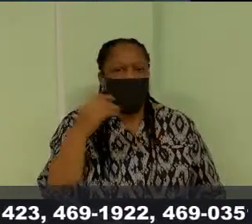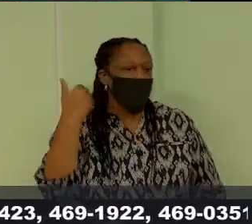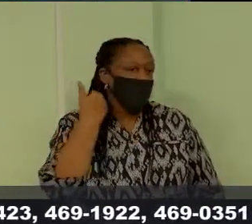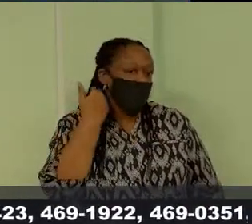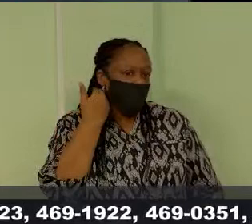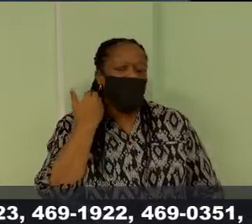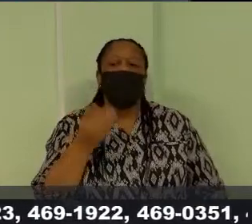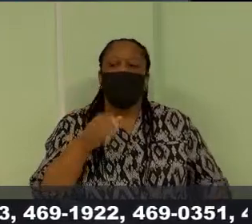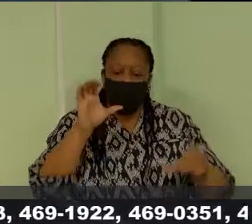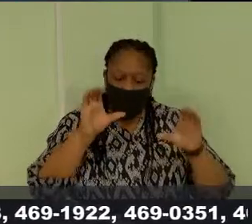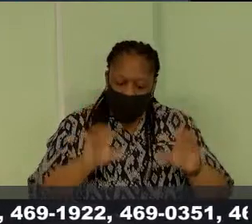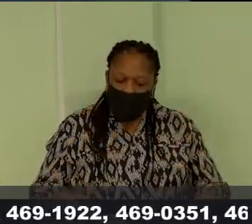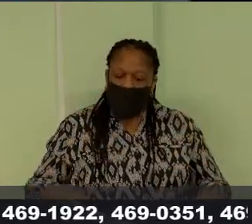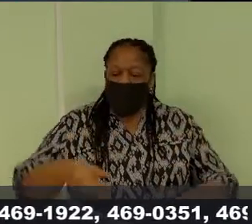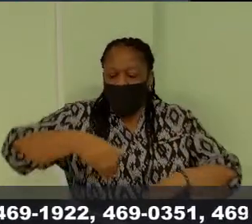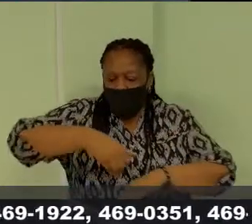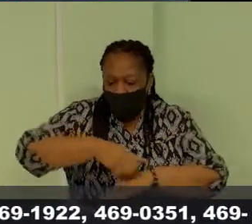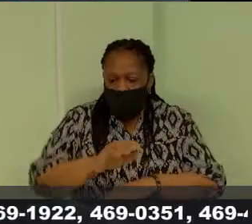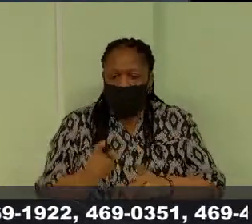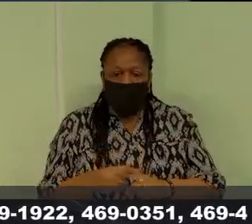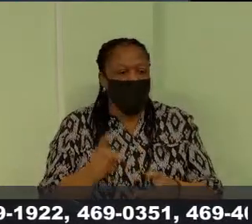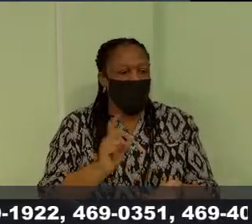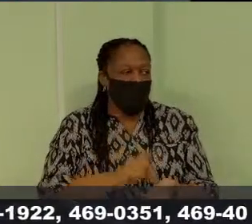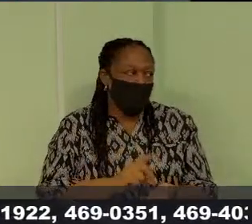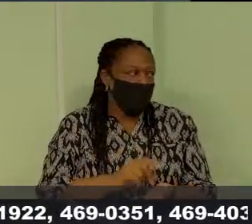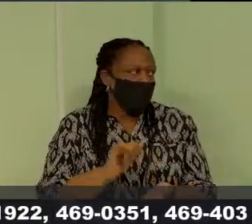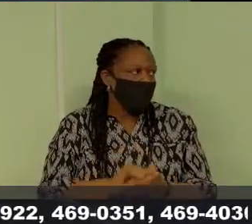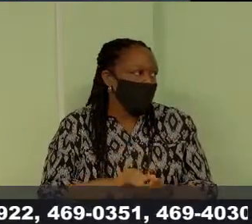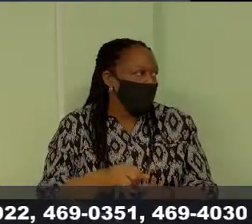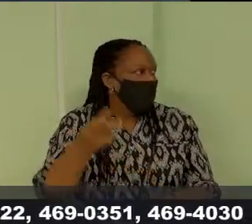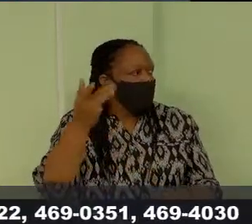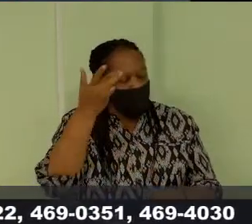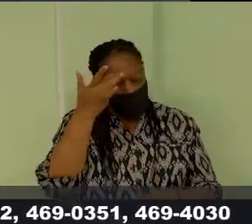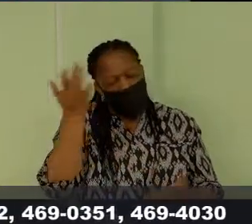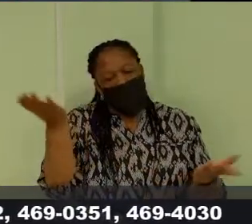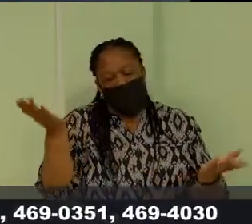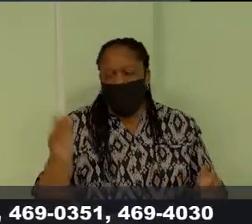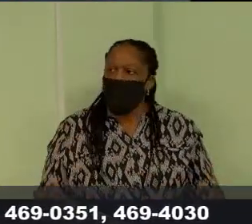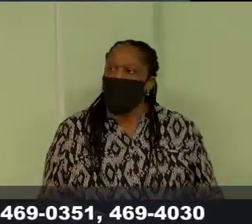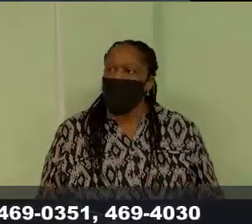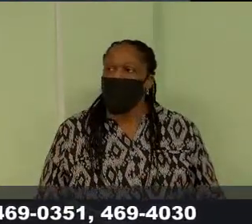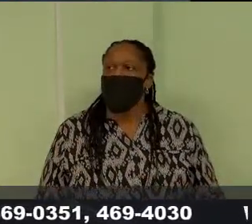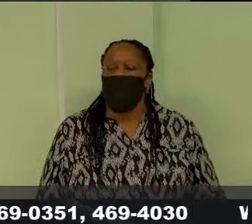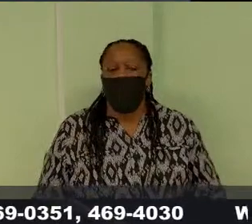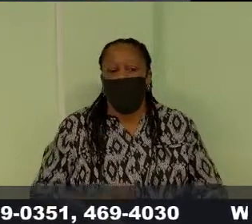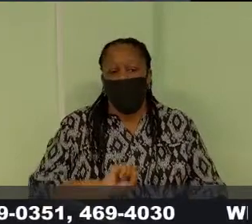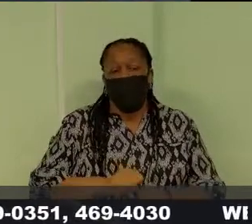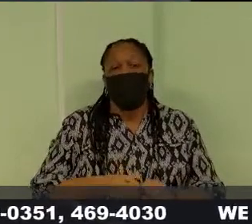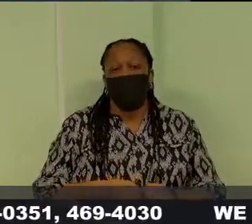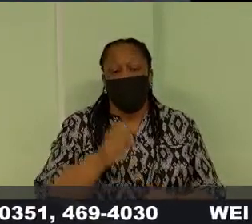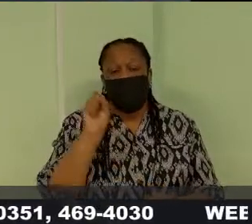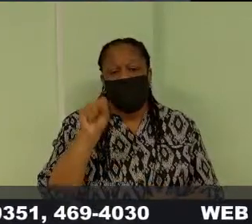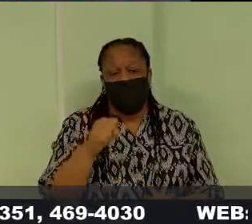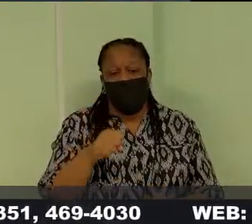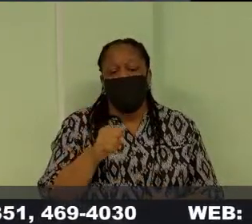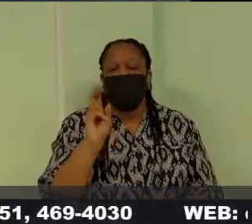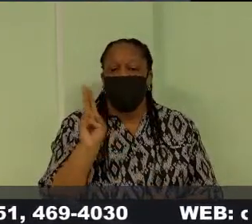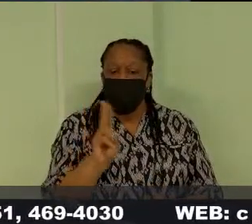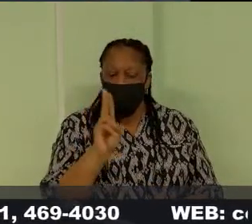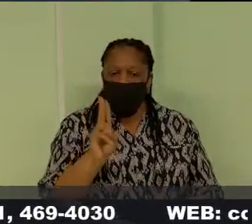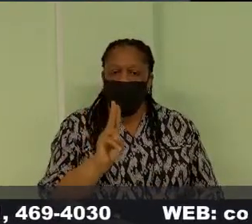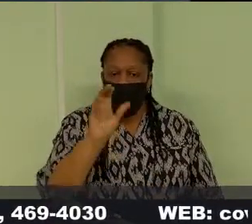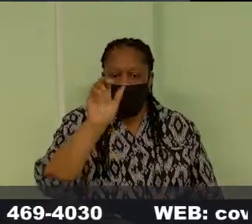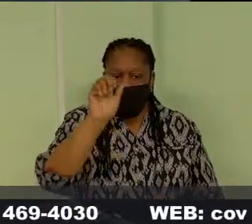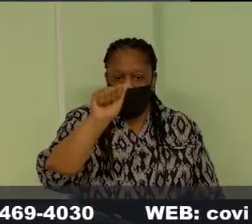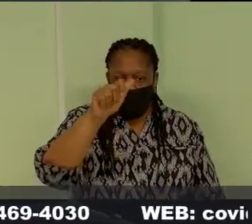such a case. And so, yes, we are very much thinking about utilizing the St. Kitts and